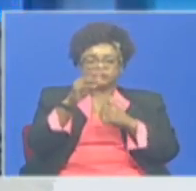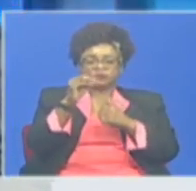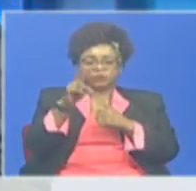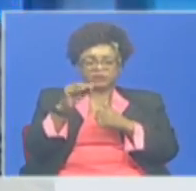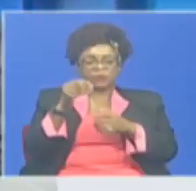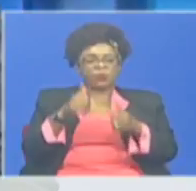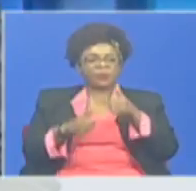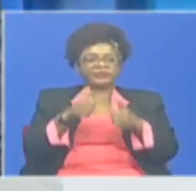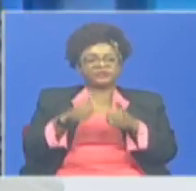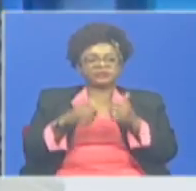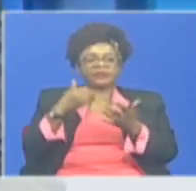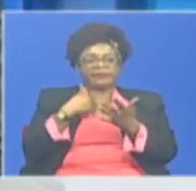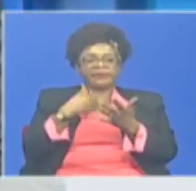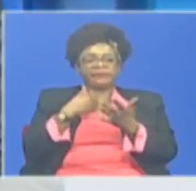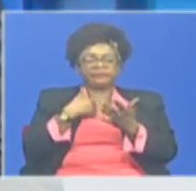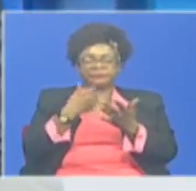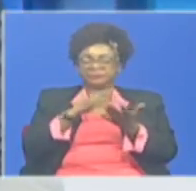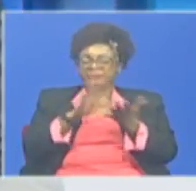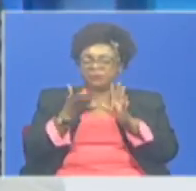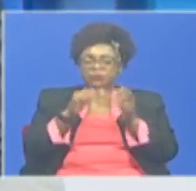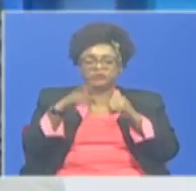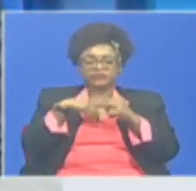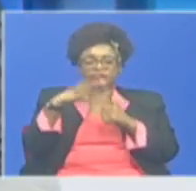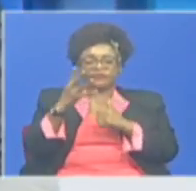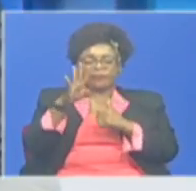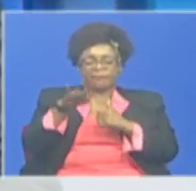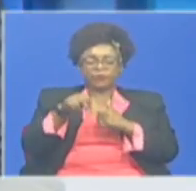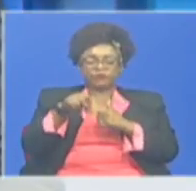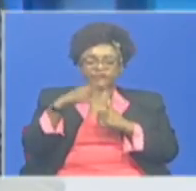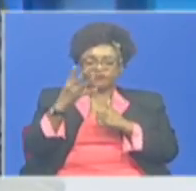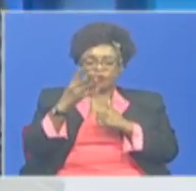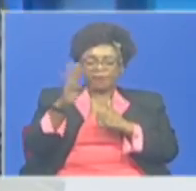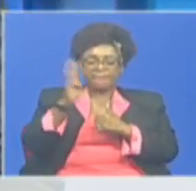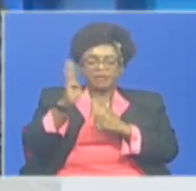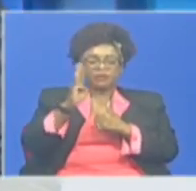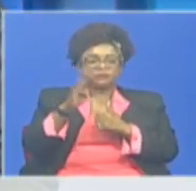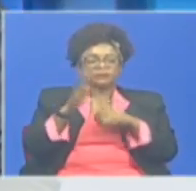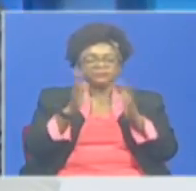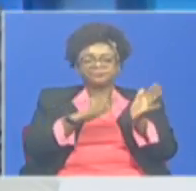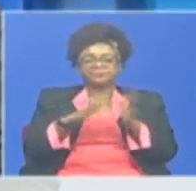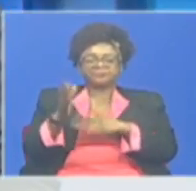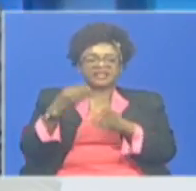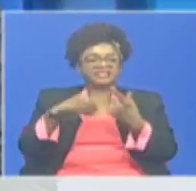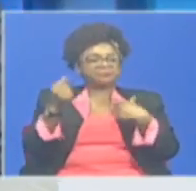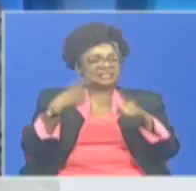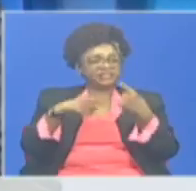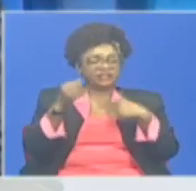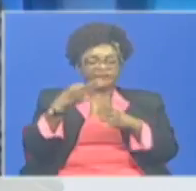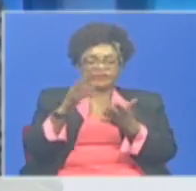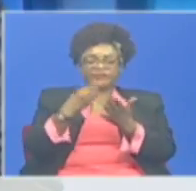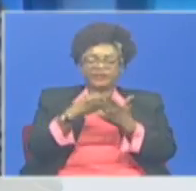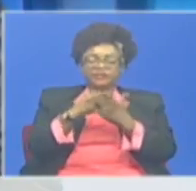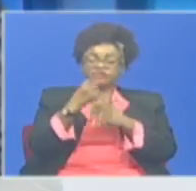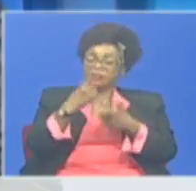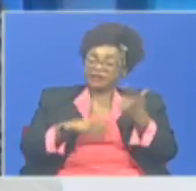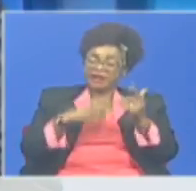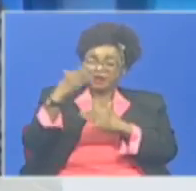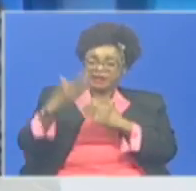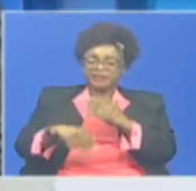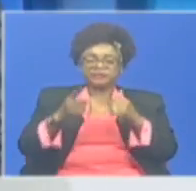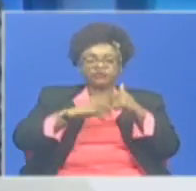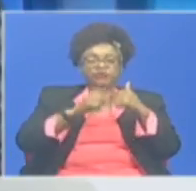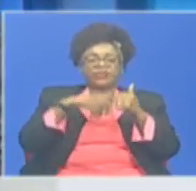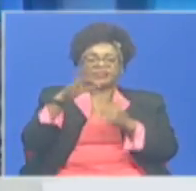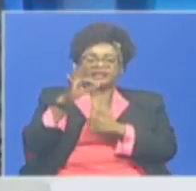net reduction of about 74.4 billion shillings in planned expenditure for the financial year ending June 30th,